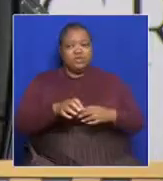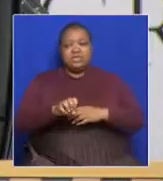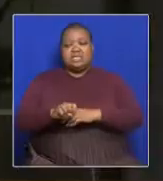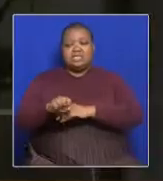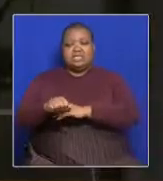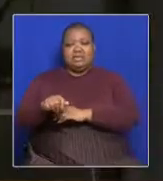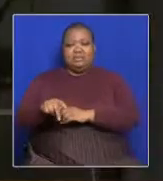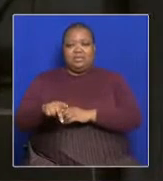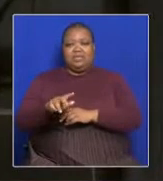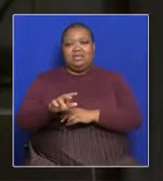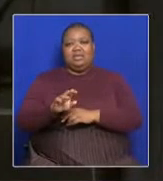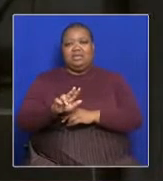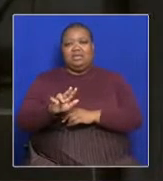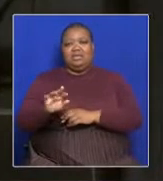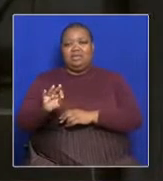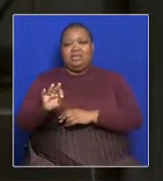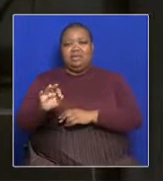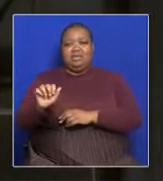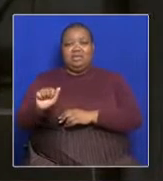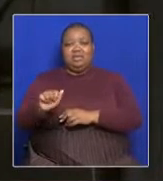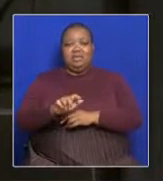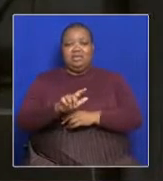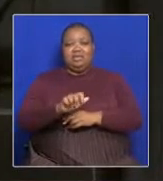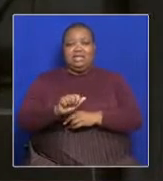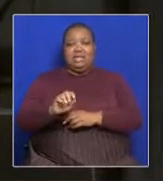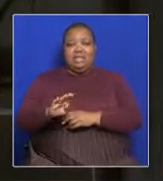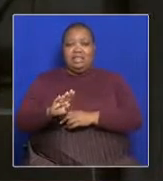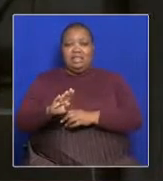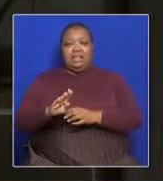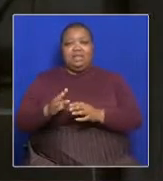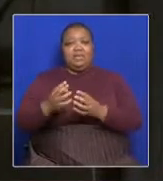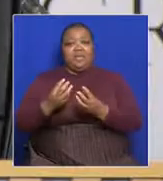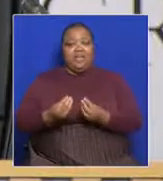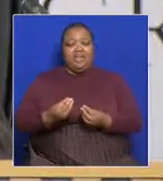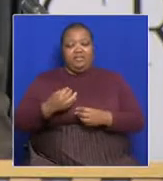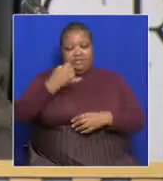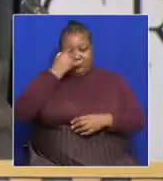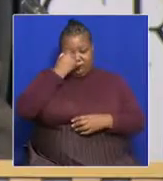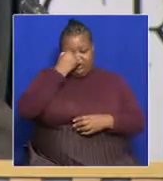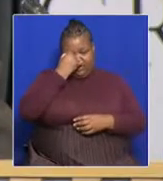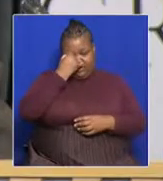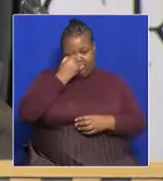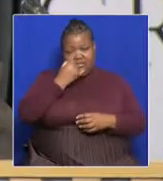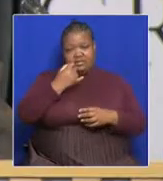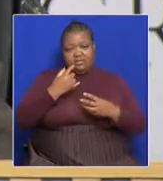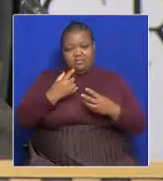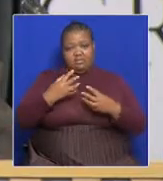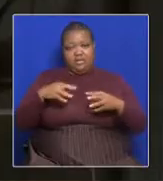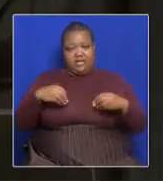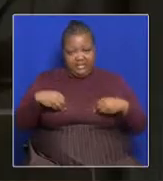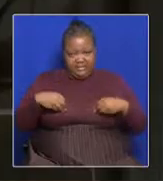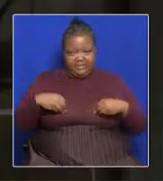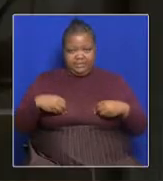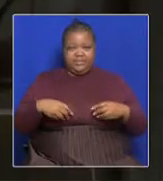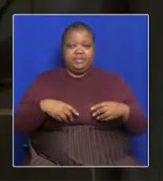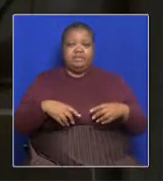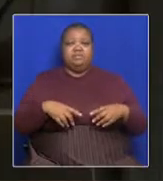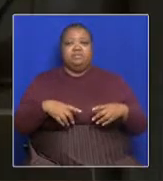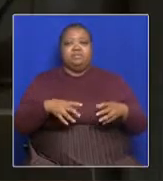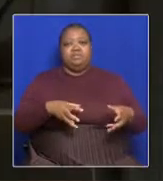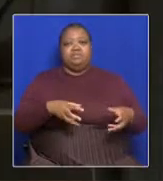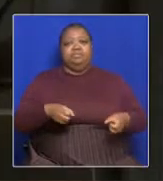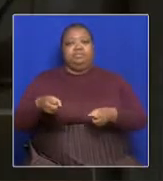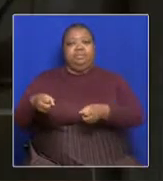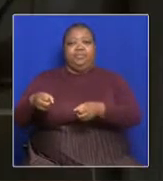has possession of your exhibits, that's when they accept an 83A. That's why I say to you, then these drugs on your